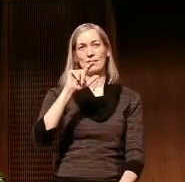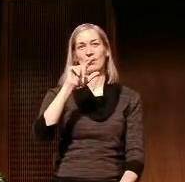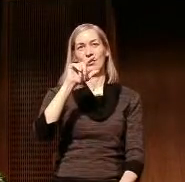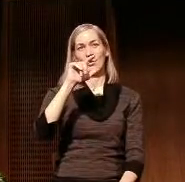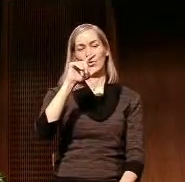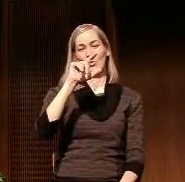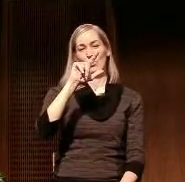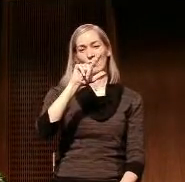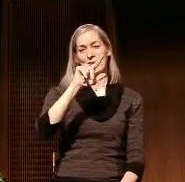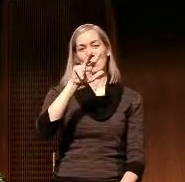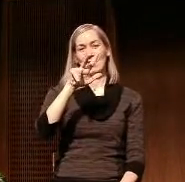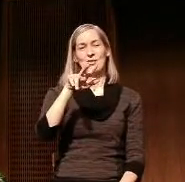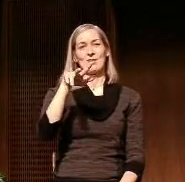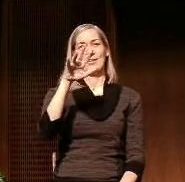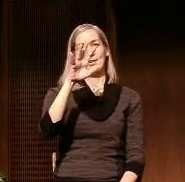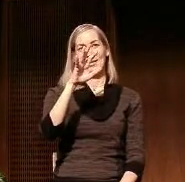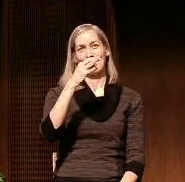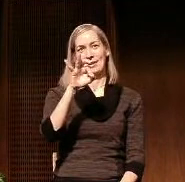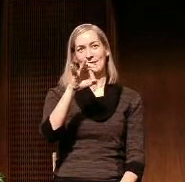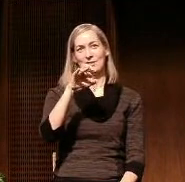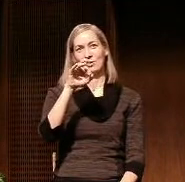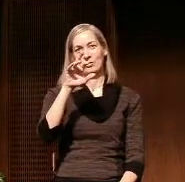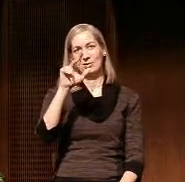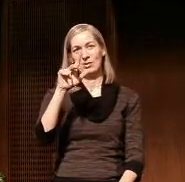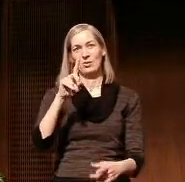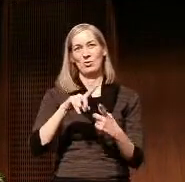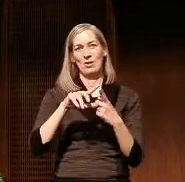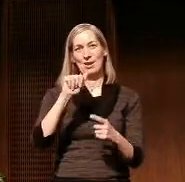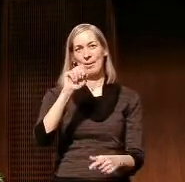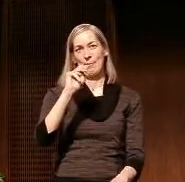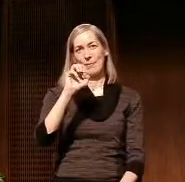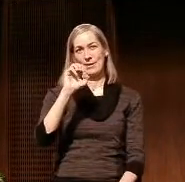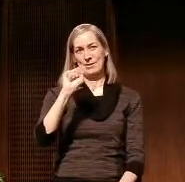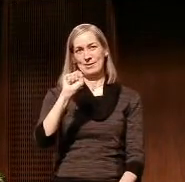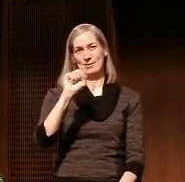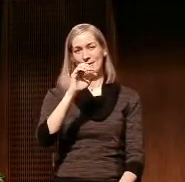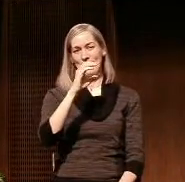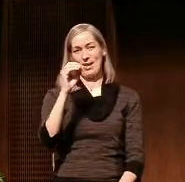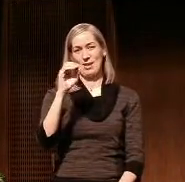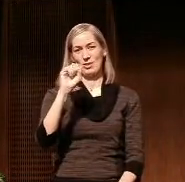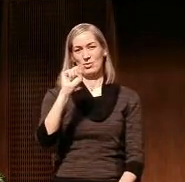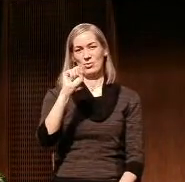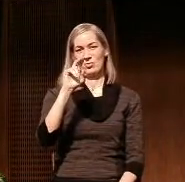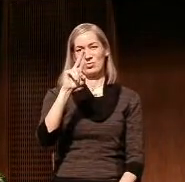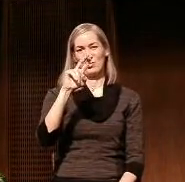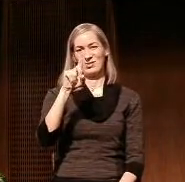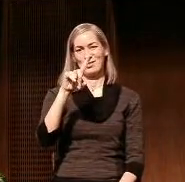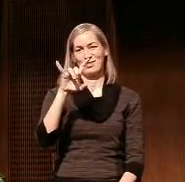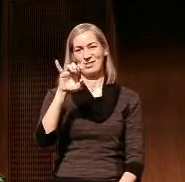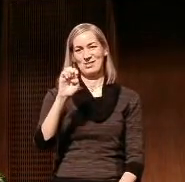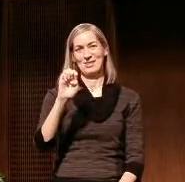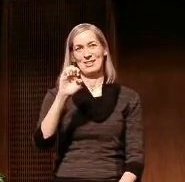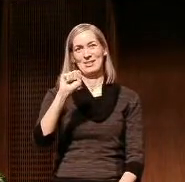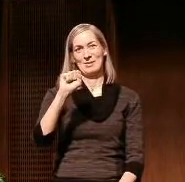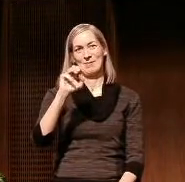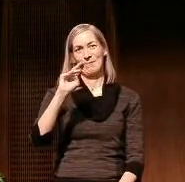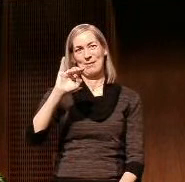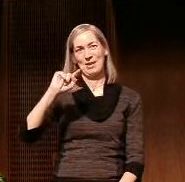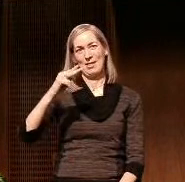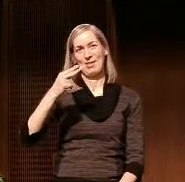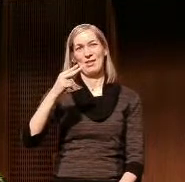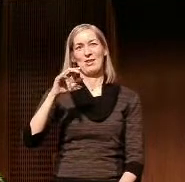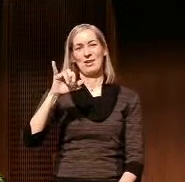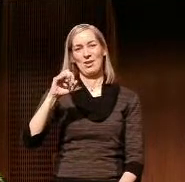1933, in Claremore, Oklahoma, to Amos and Susie Smith Yocham. At a young age,